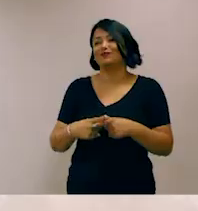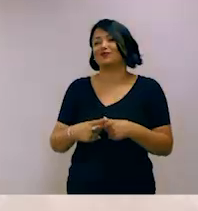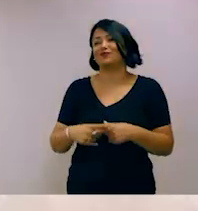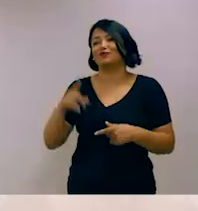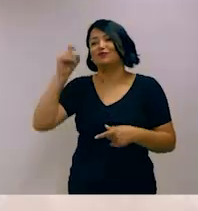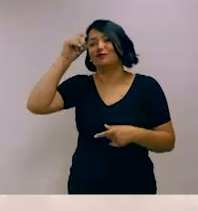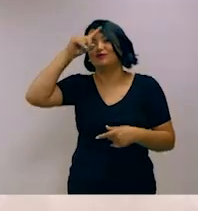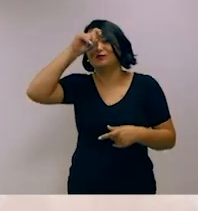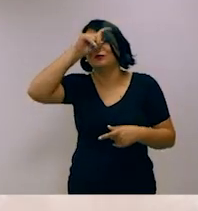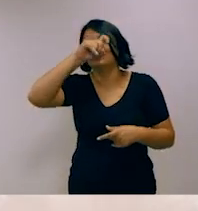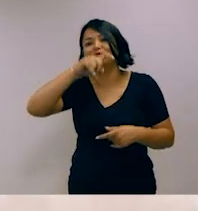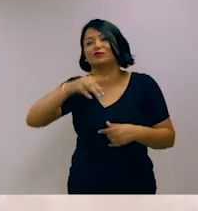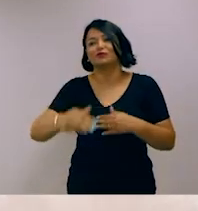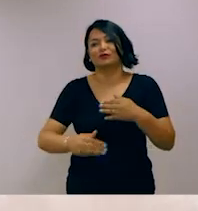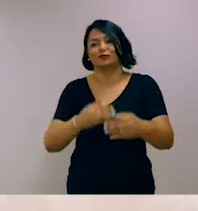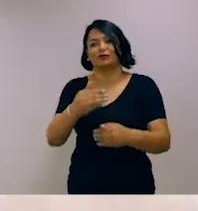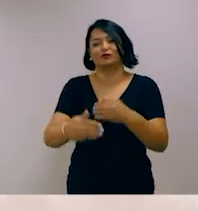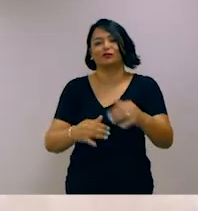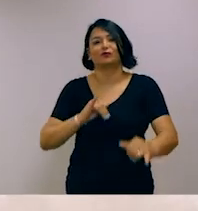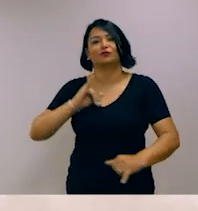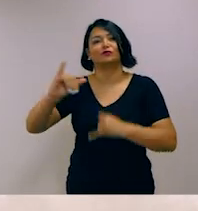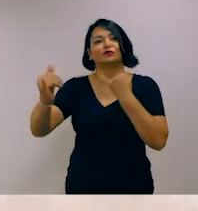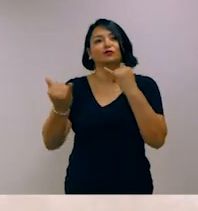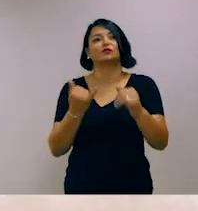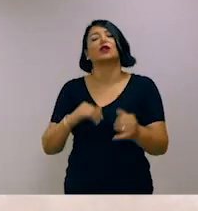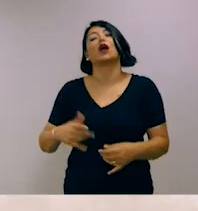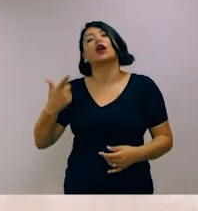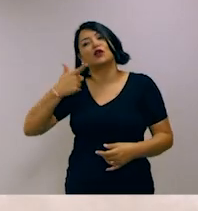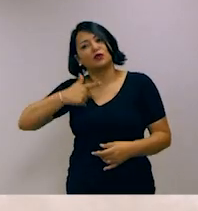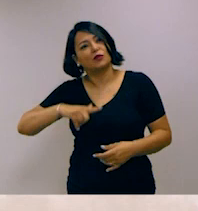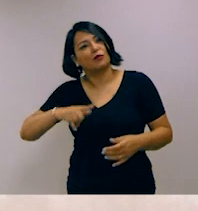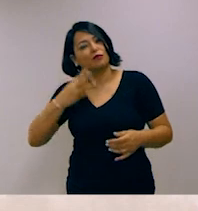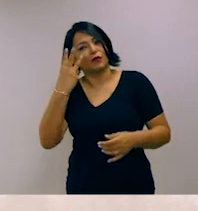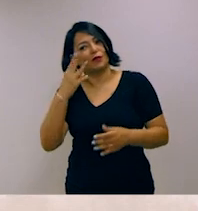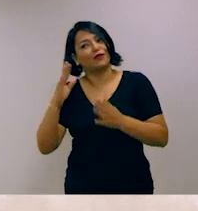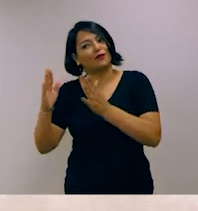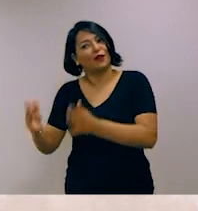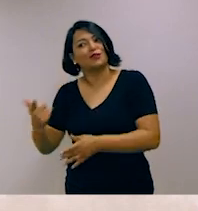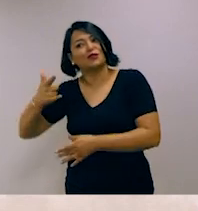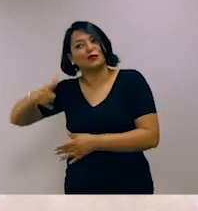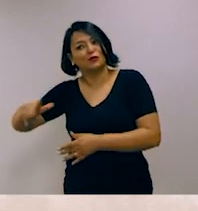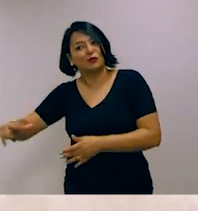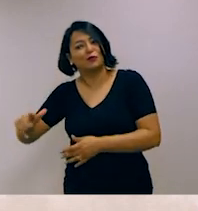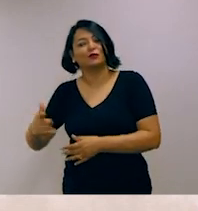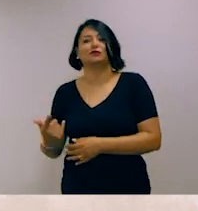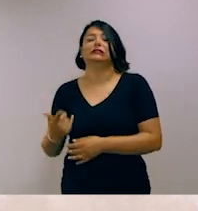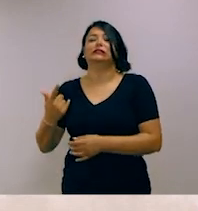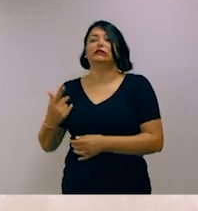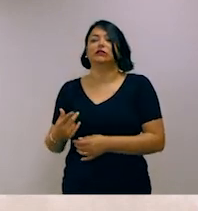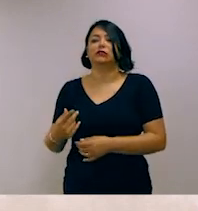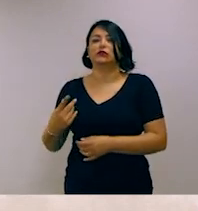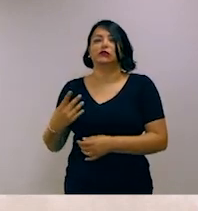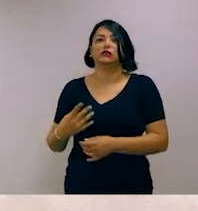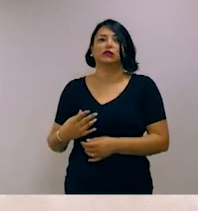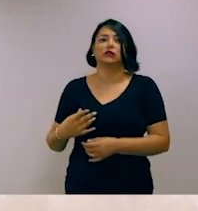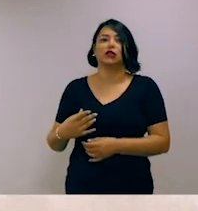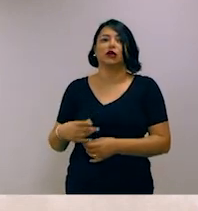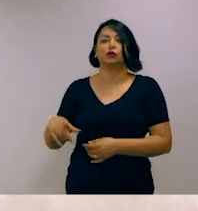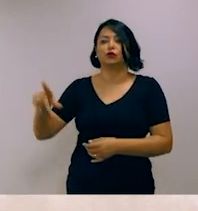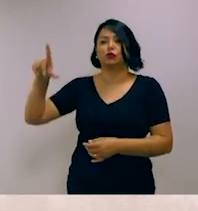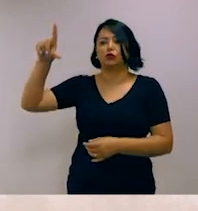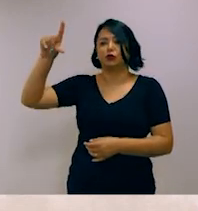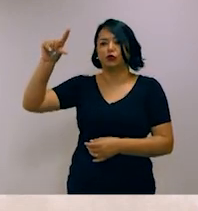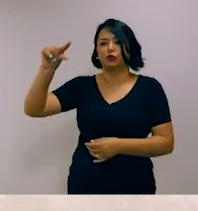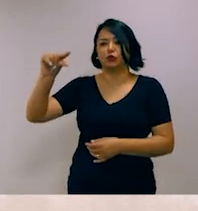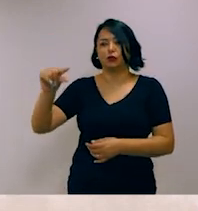And so we had the doubling of the documents and we removed them and the accuracy went down